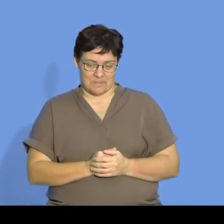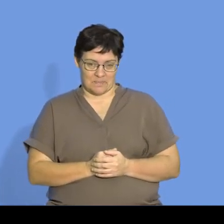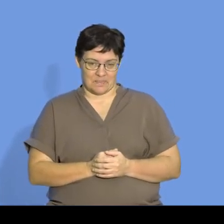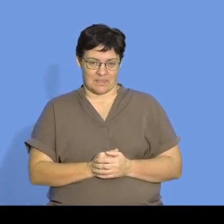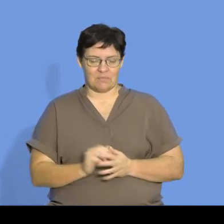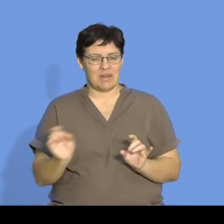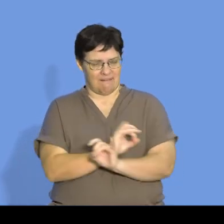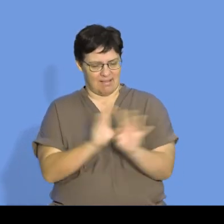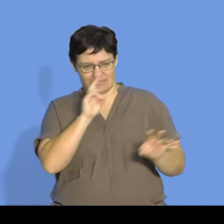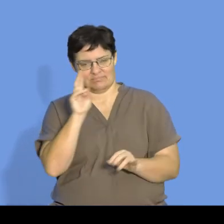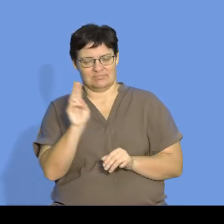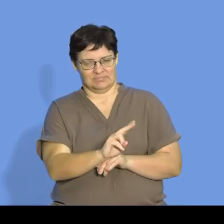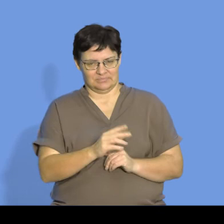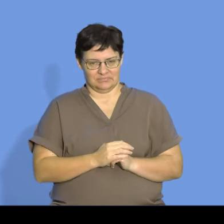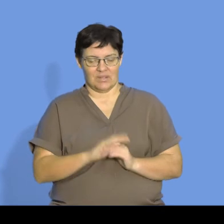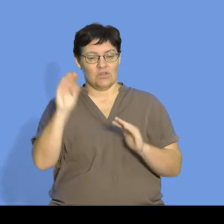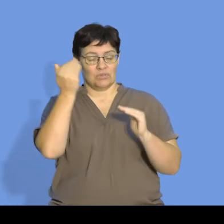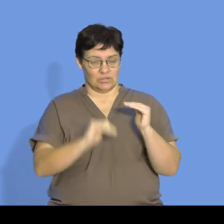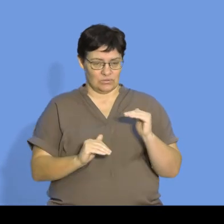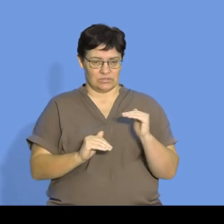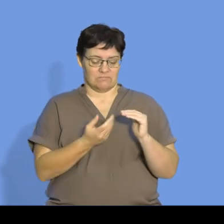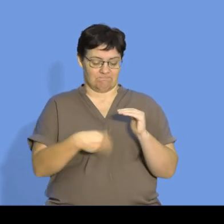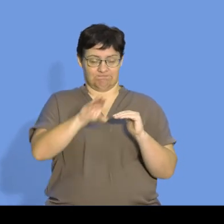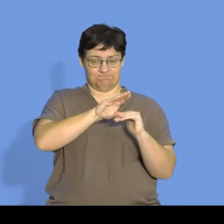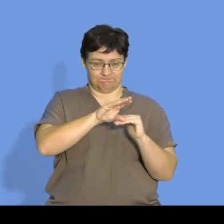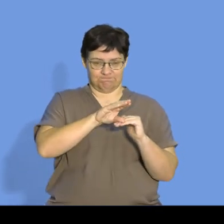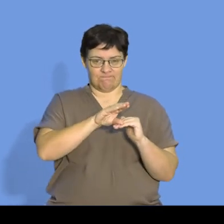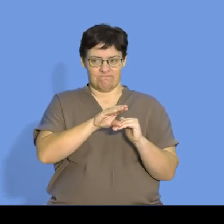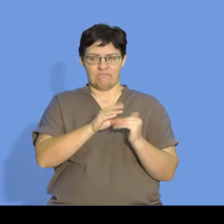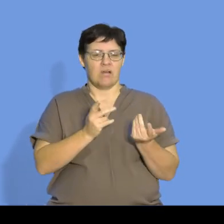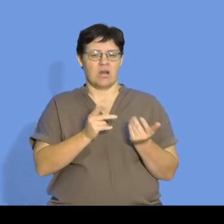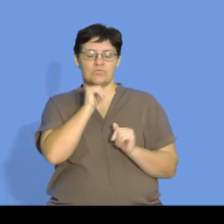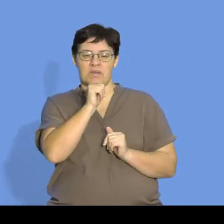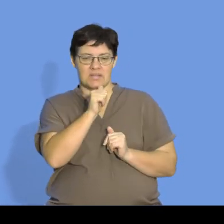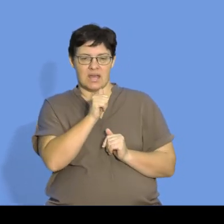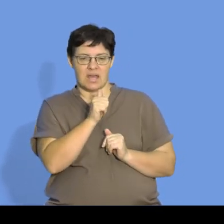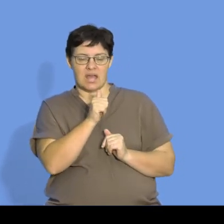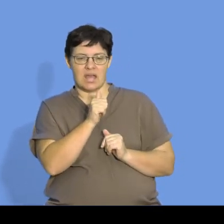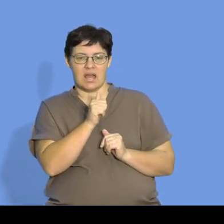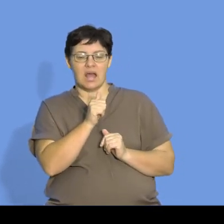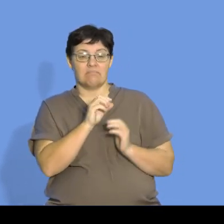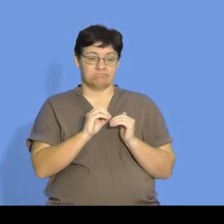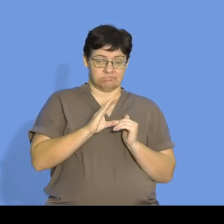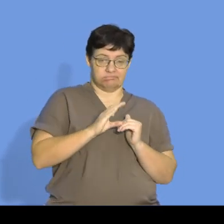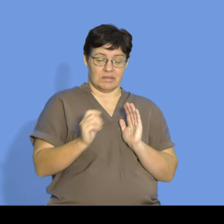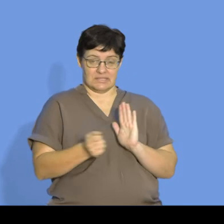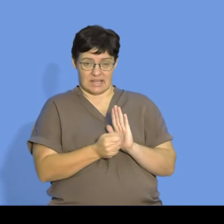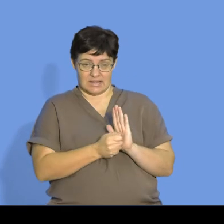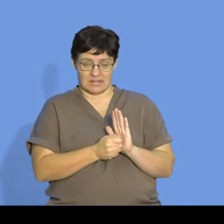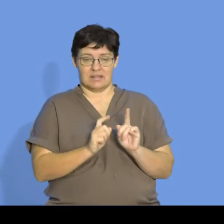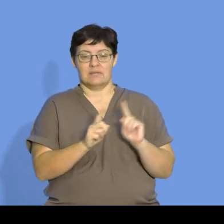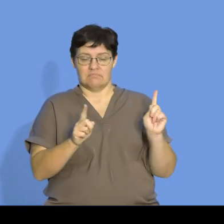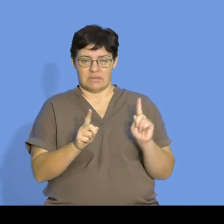a lower percentage. Clearly you can see a reduced markup led to although an increase in sales, but